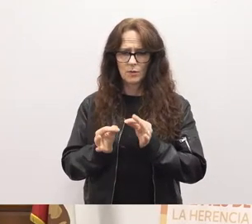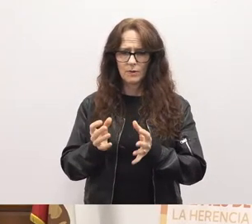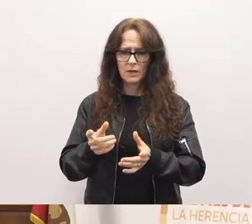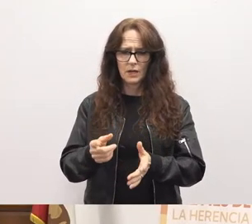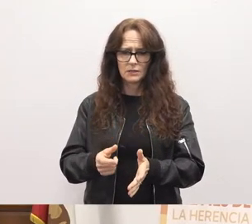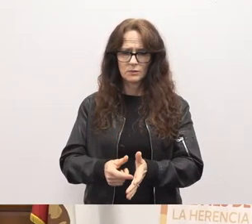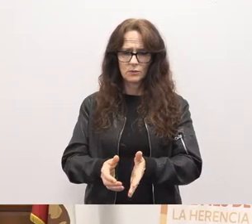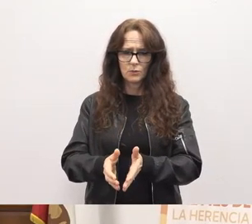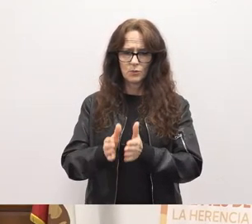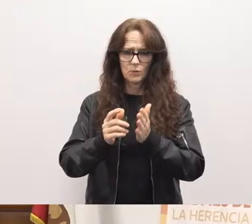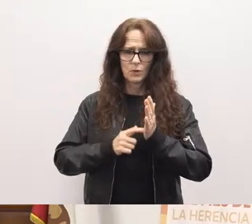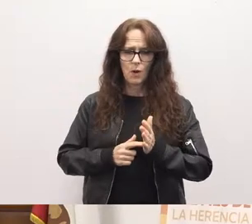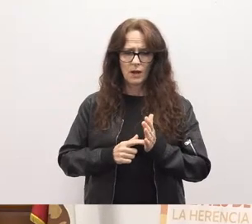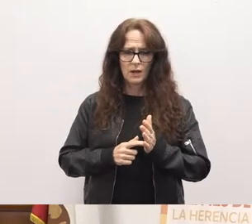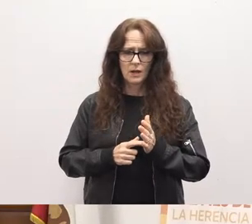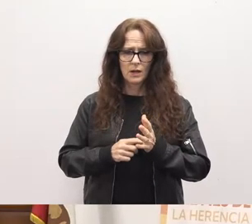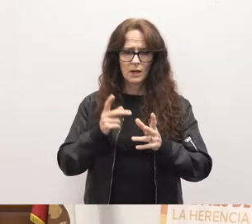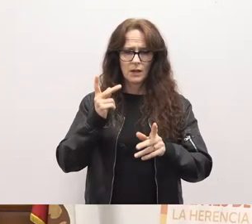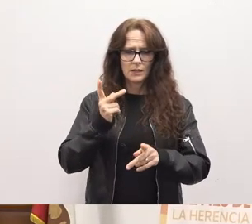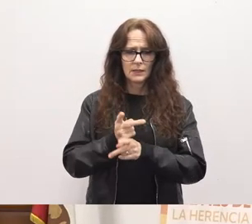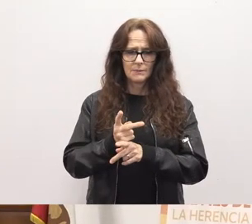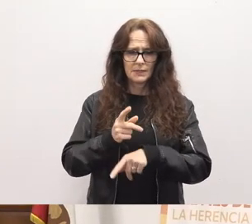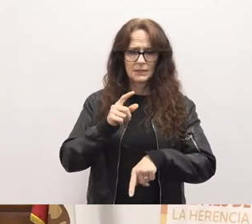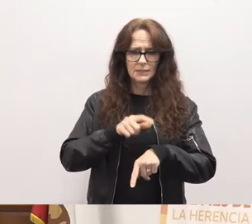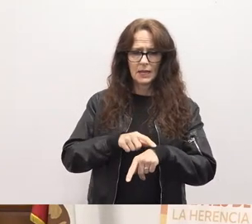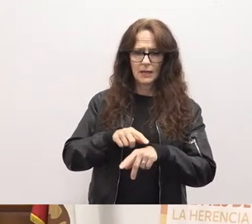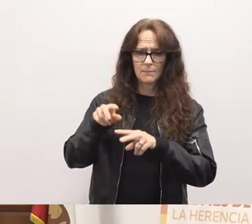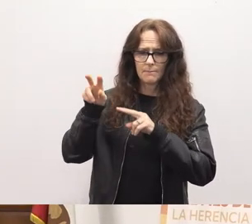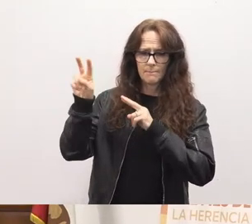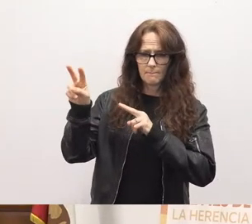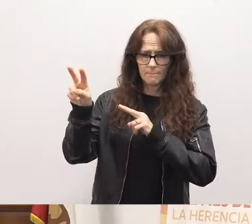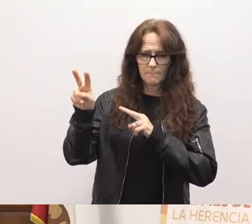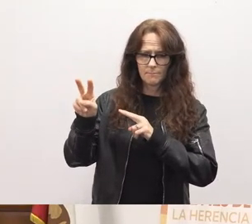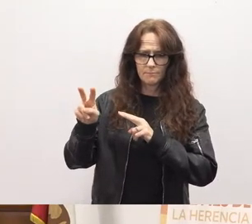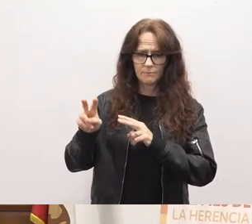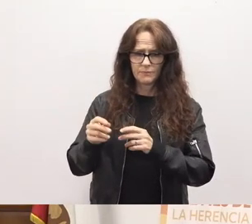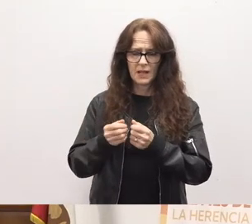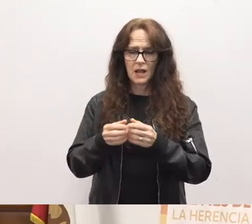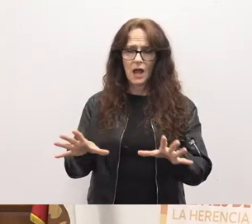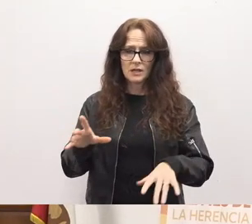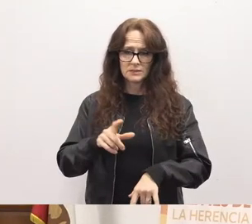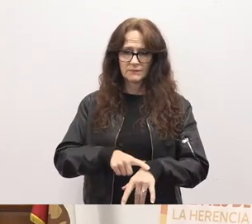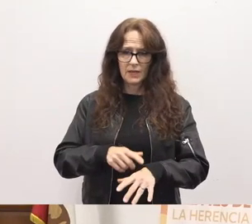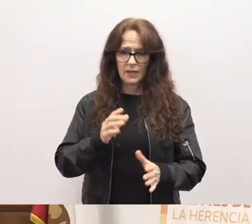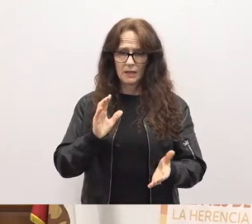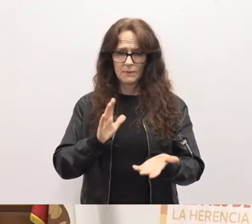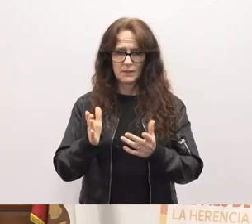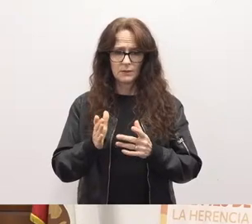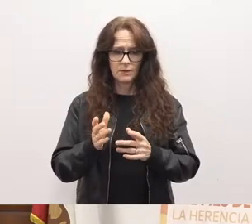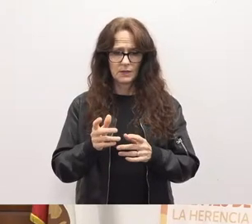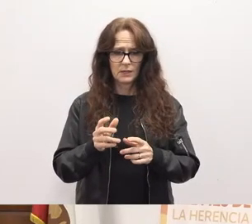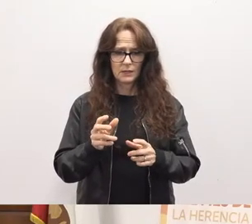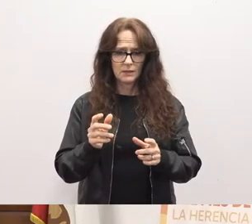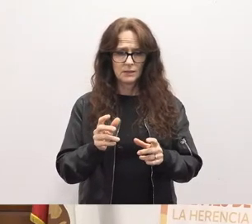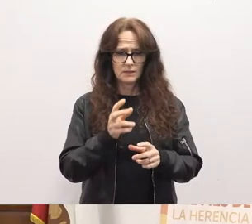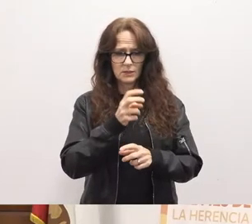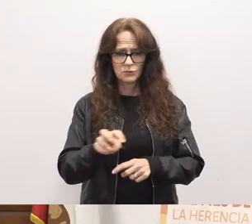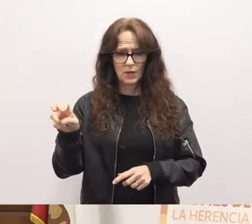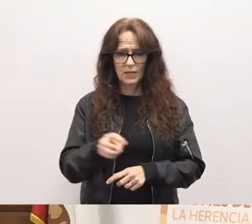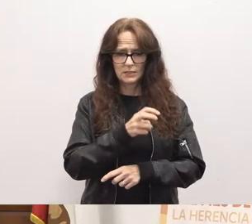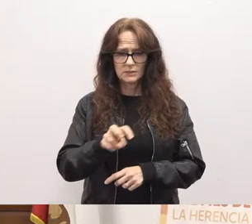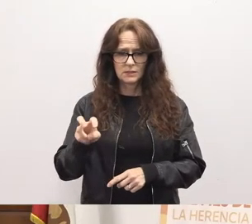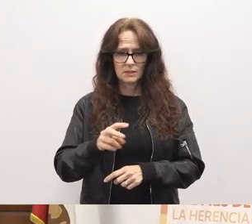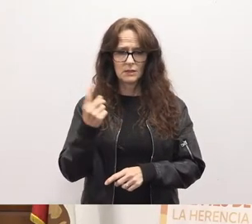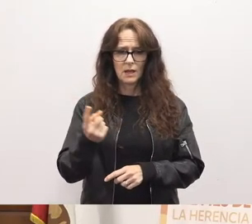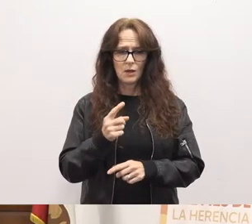required, the way we're keeping time. There's a loss of time between the transition. It's not